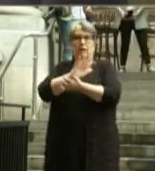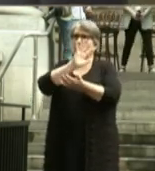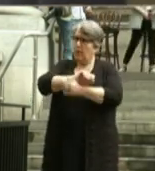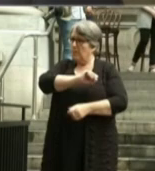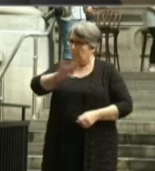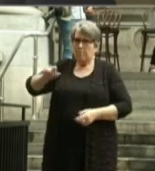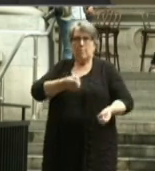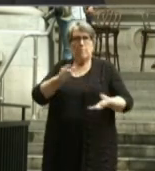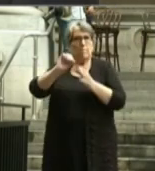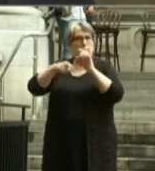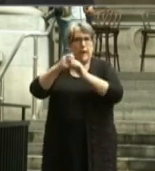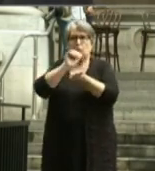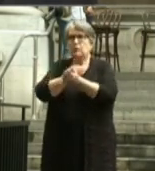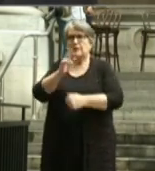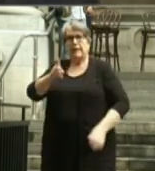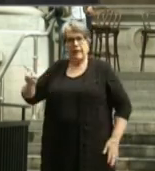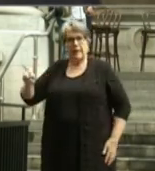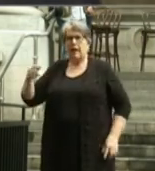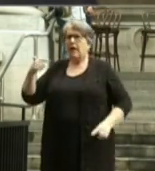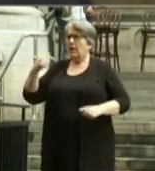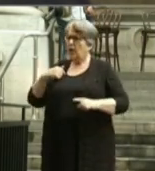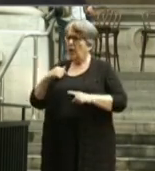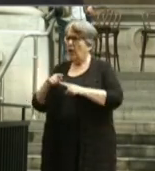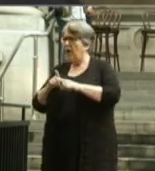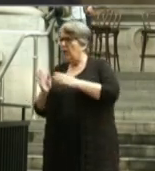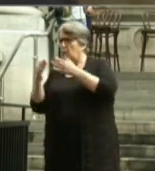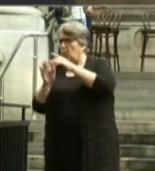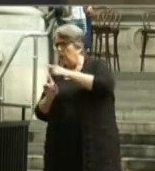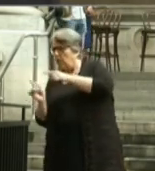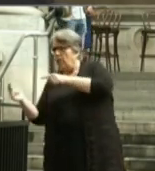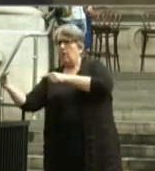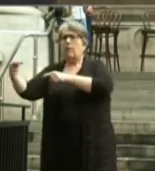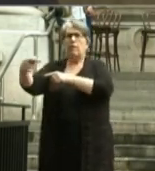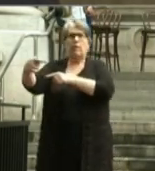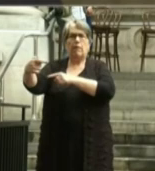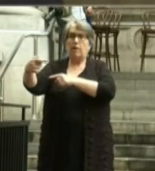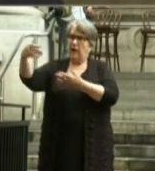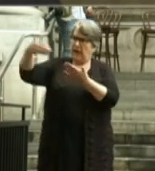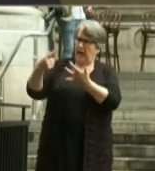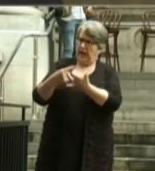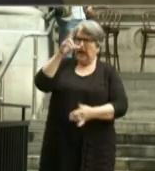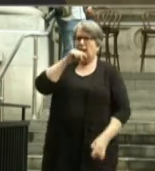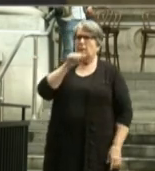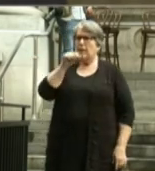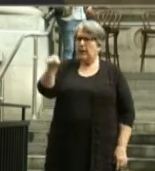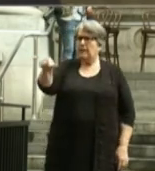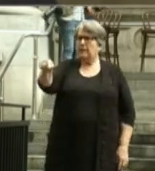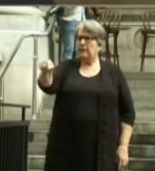prison. And then we went around the corner, and I was introduced to a young